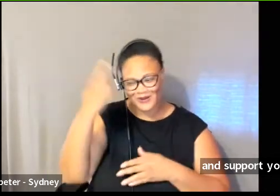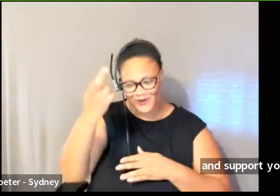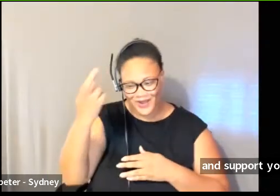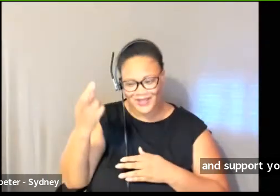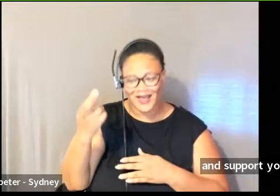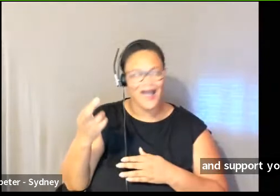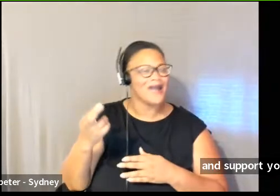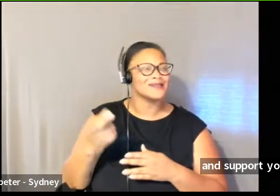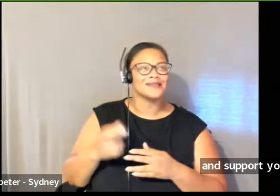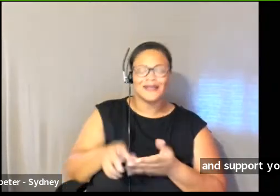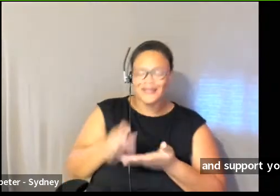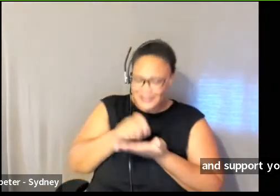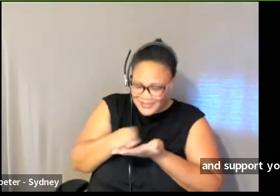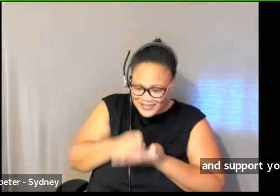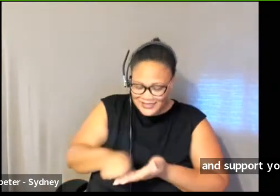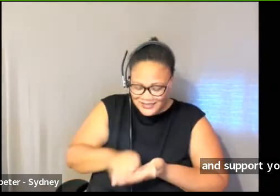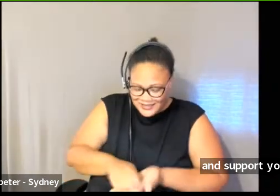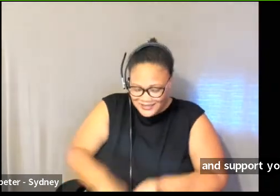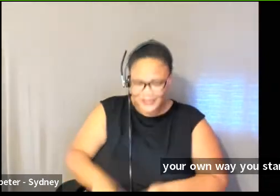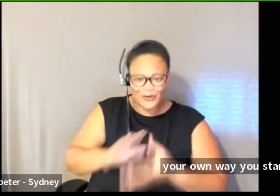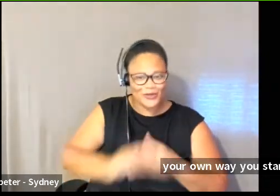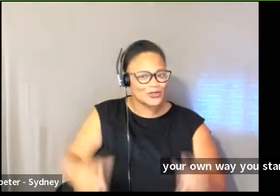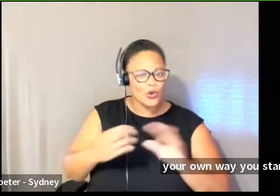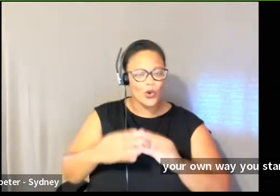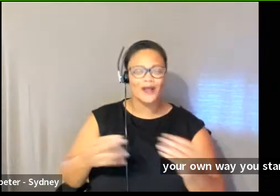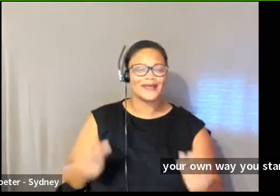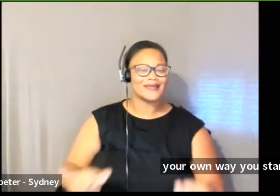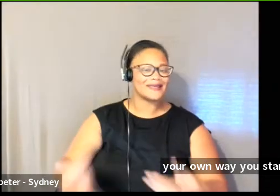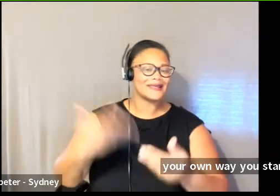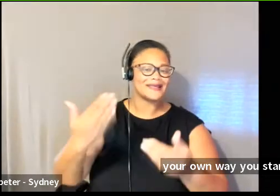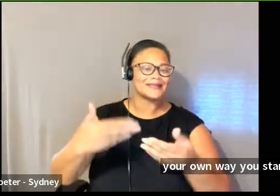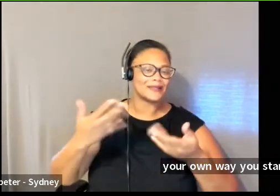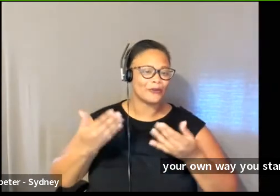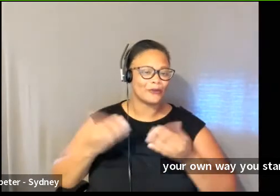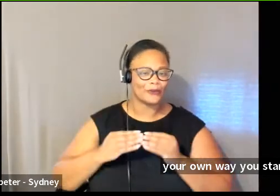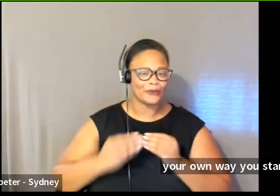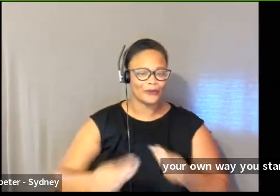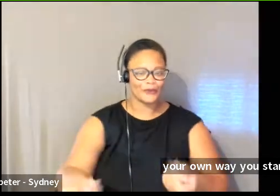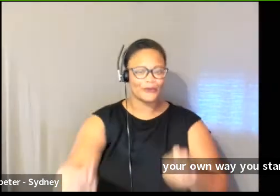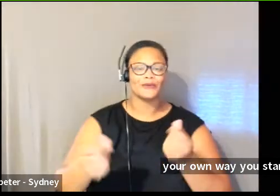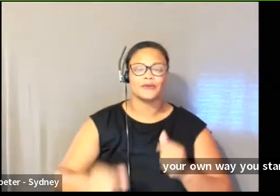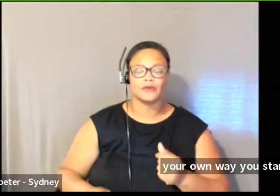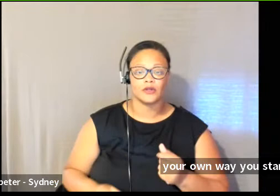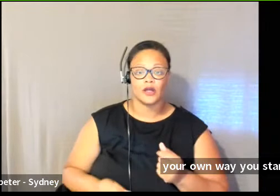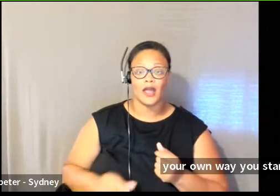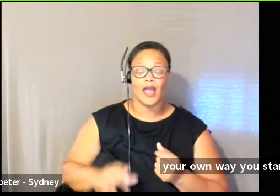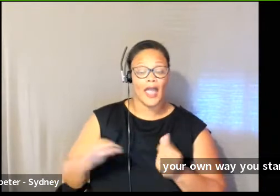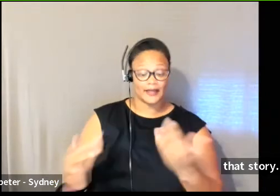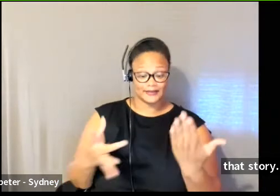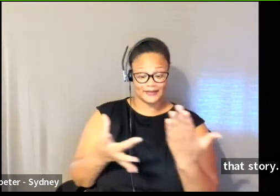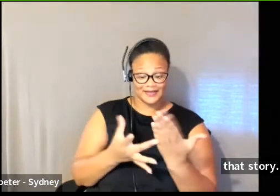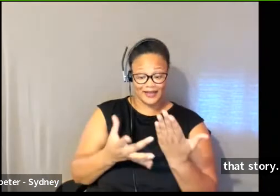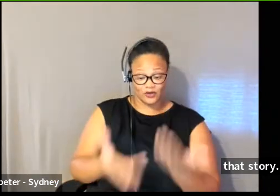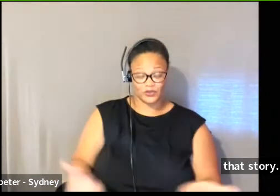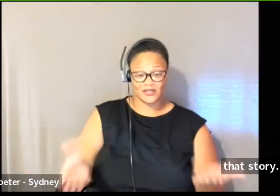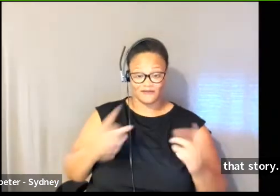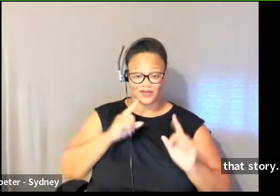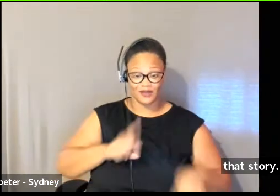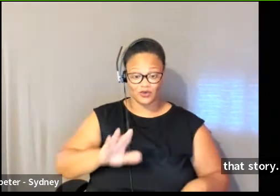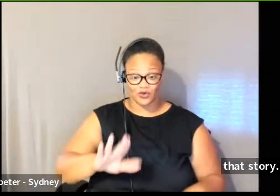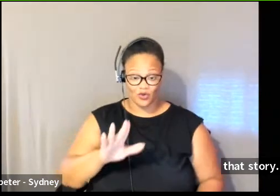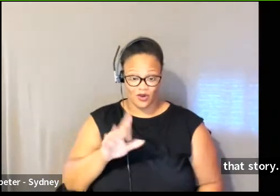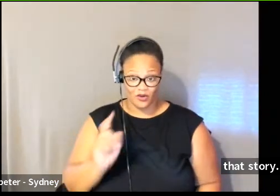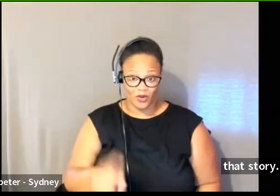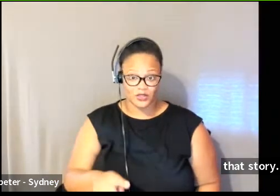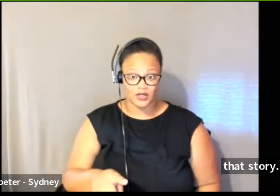start crafting that story. And if we're just talking about pure technical stuff, just to answer your question, Cameron, I tend to